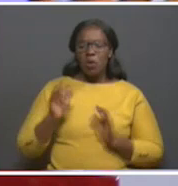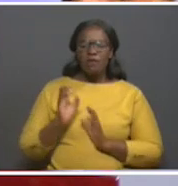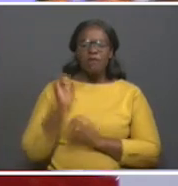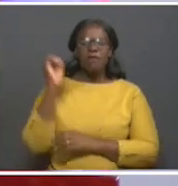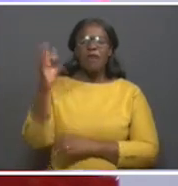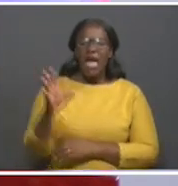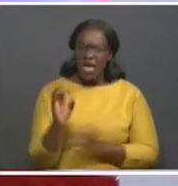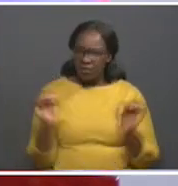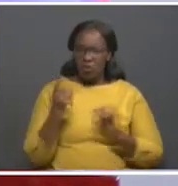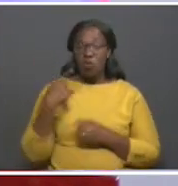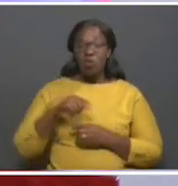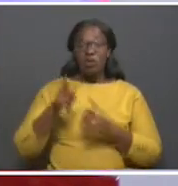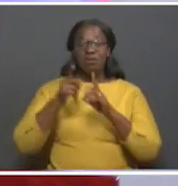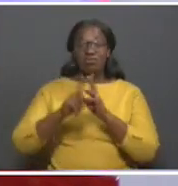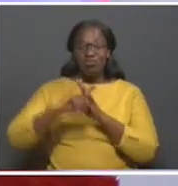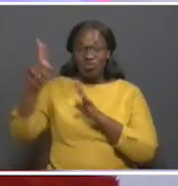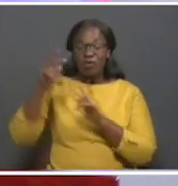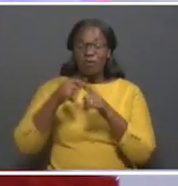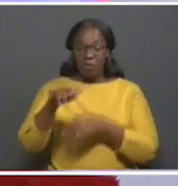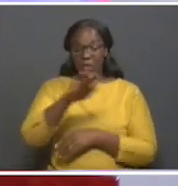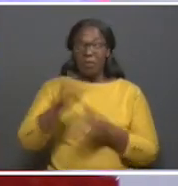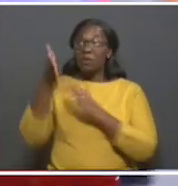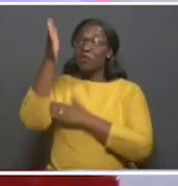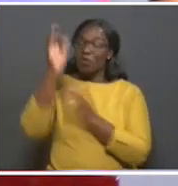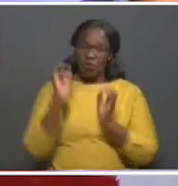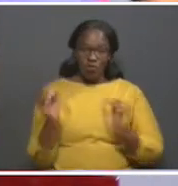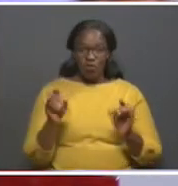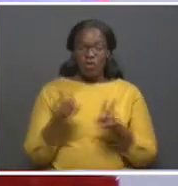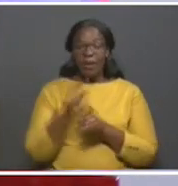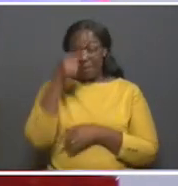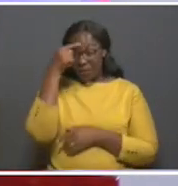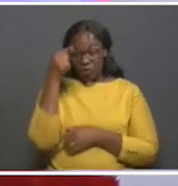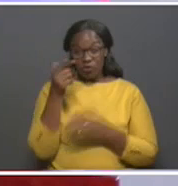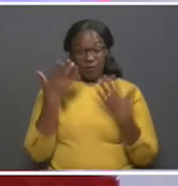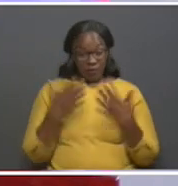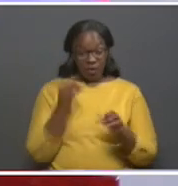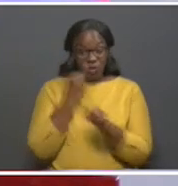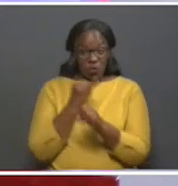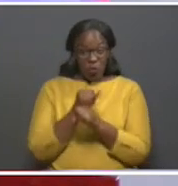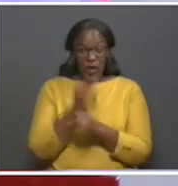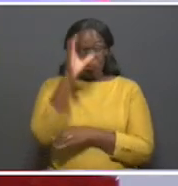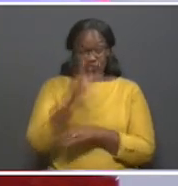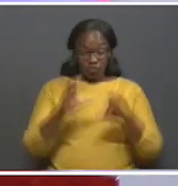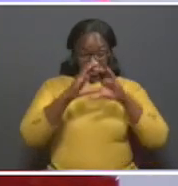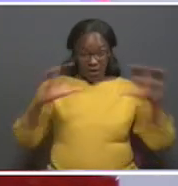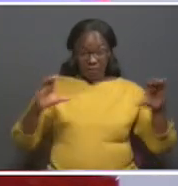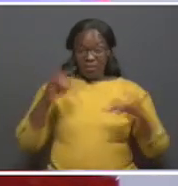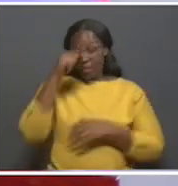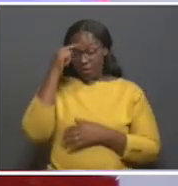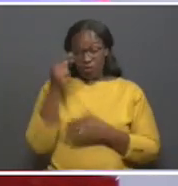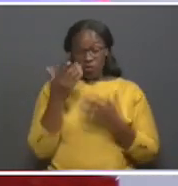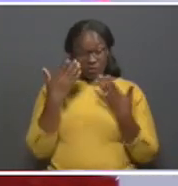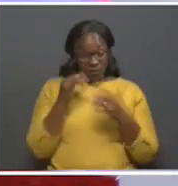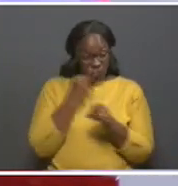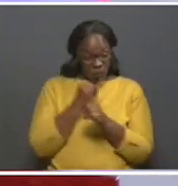we are not exiled from the presence of our God, that because of the finished work of Calvary, because of the work that